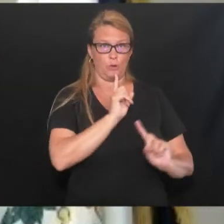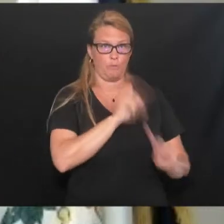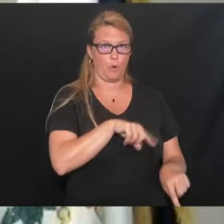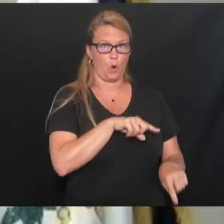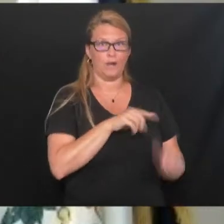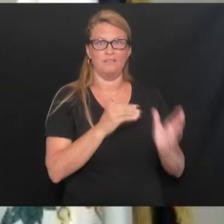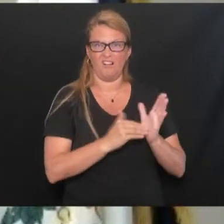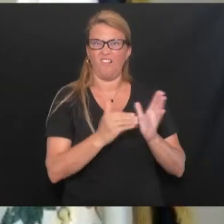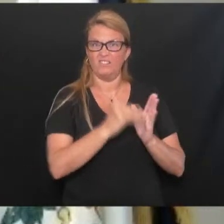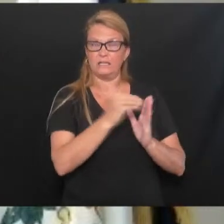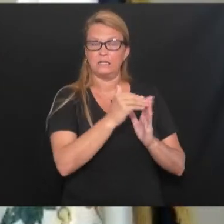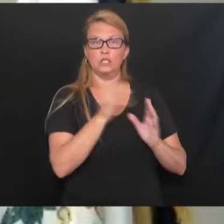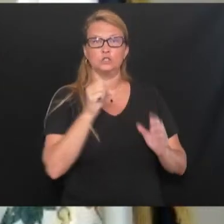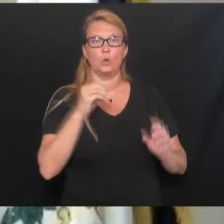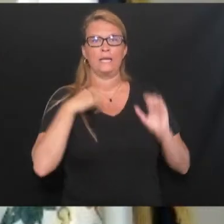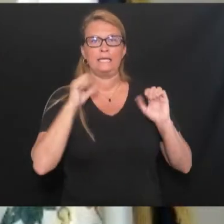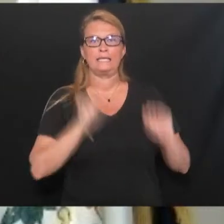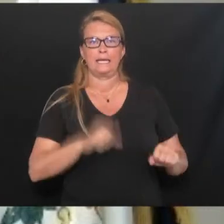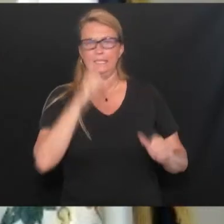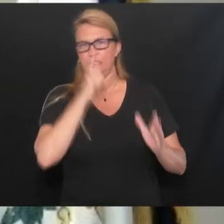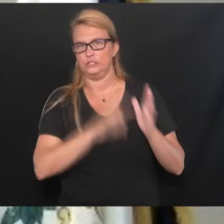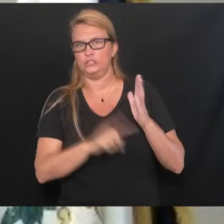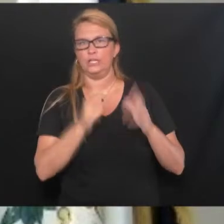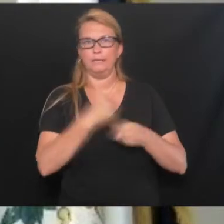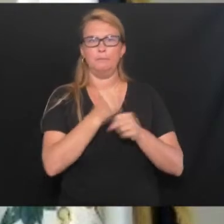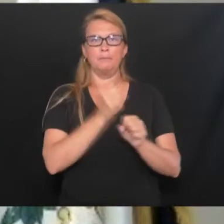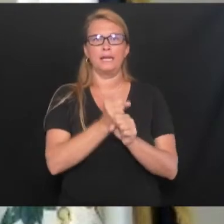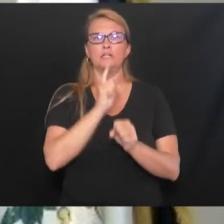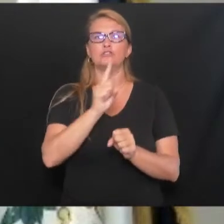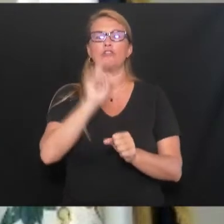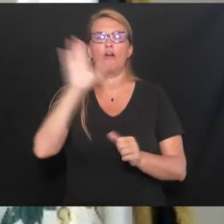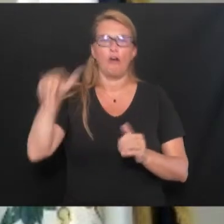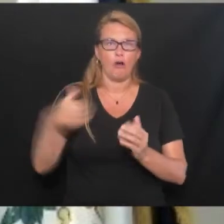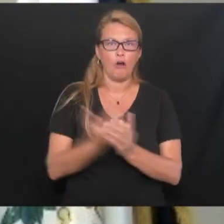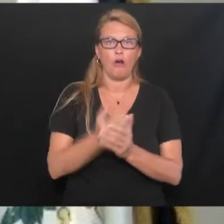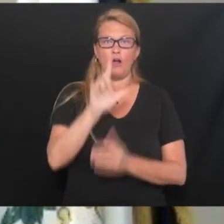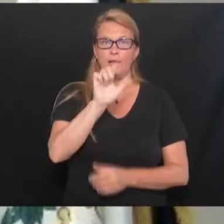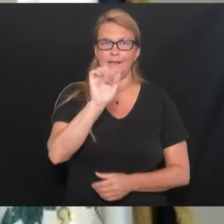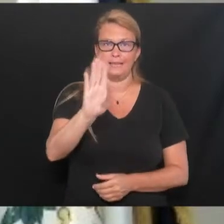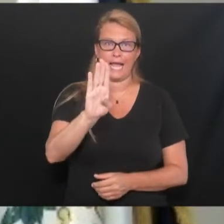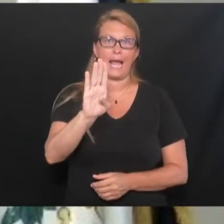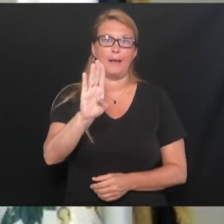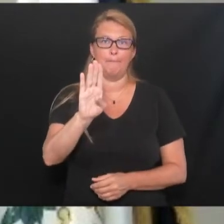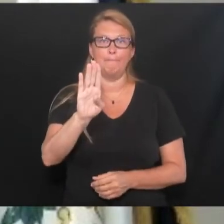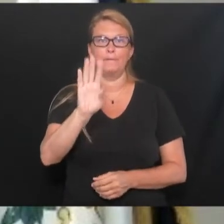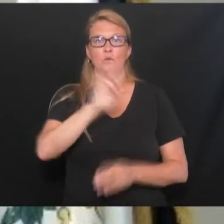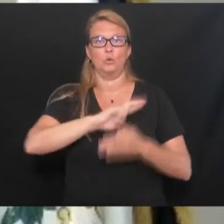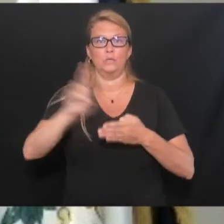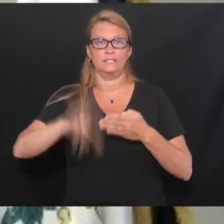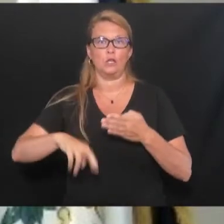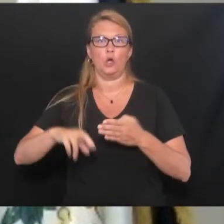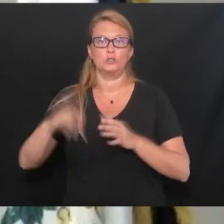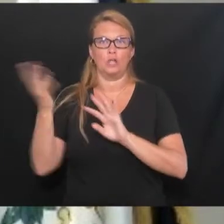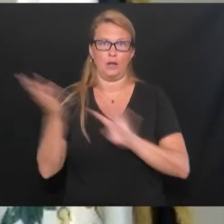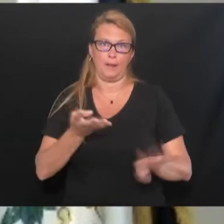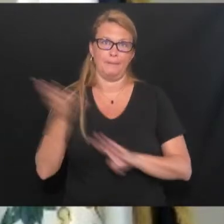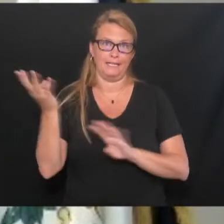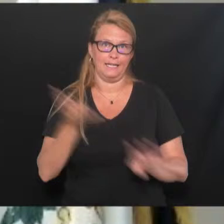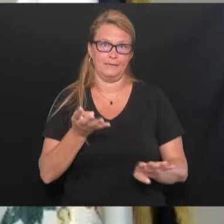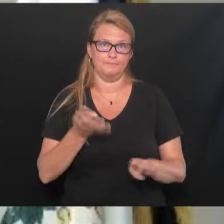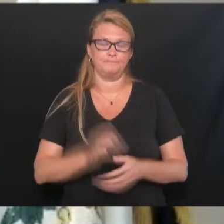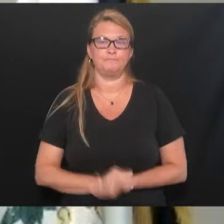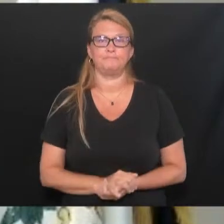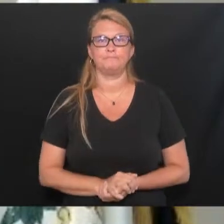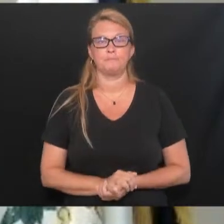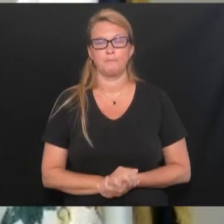now on so that we know how many labs are coming in, how many results are coming in from each lab.